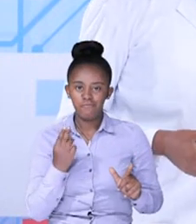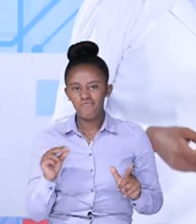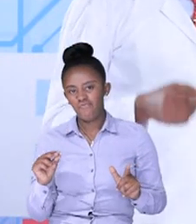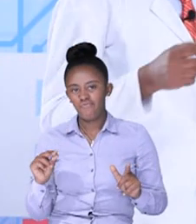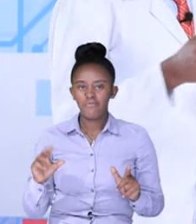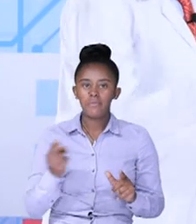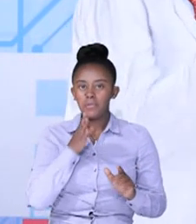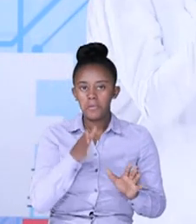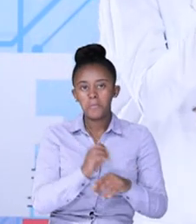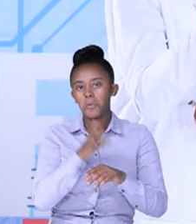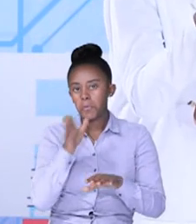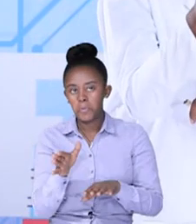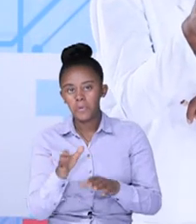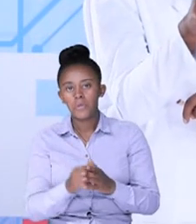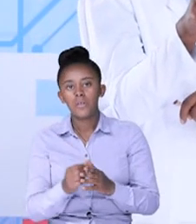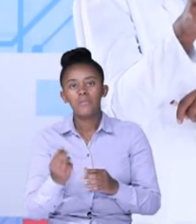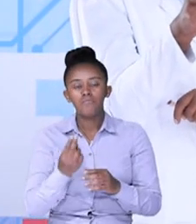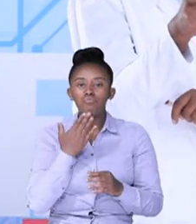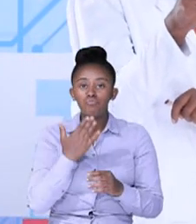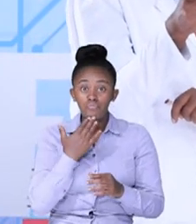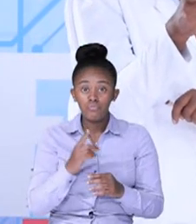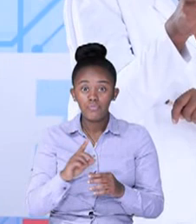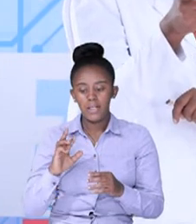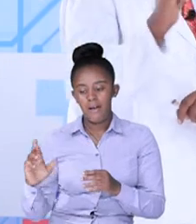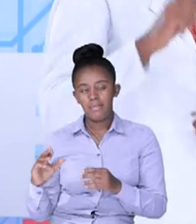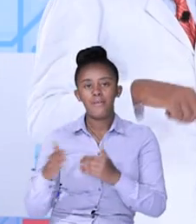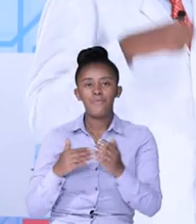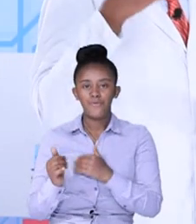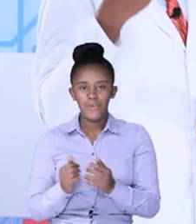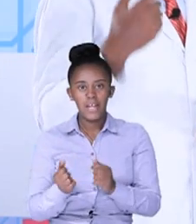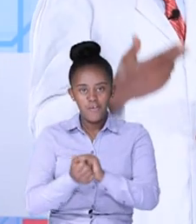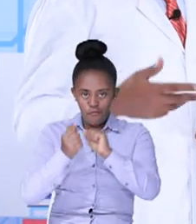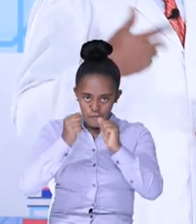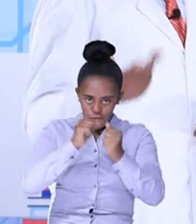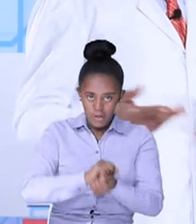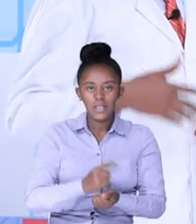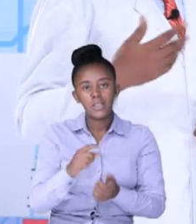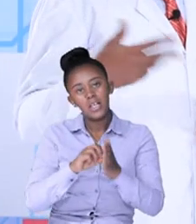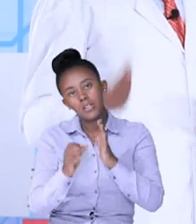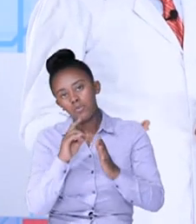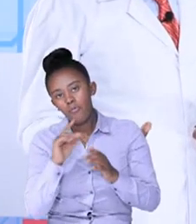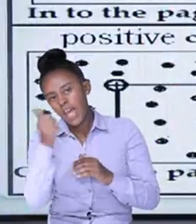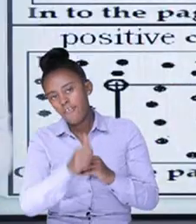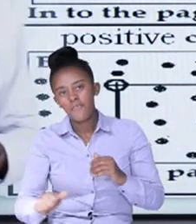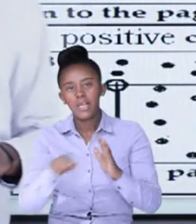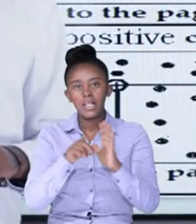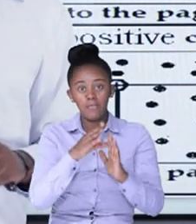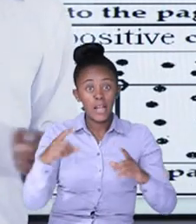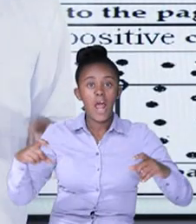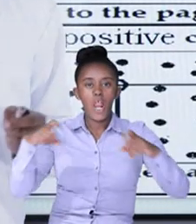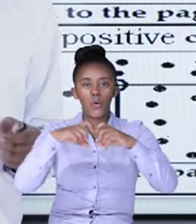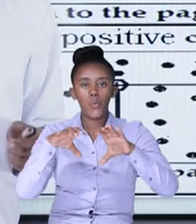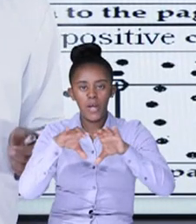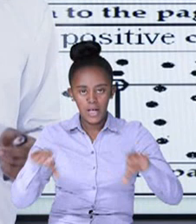recommend to use that. You have to use right hand rule and invert the result of every negative and electron